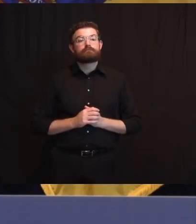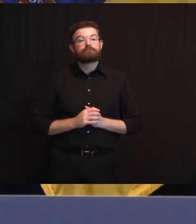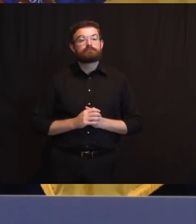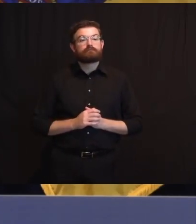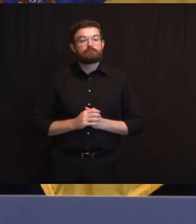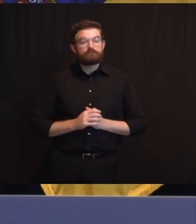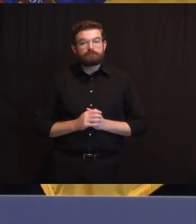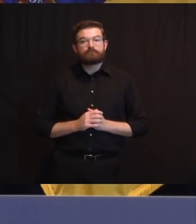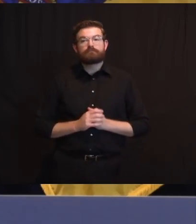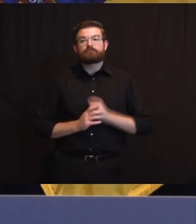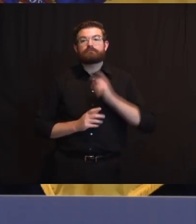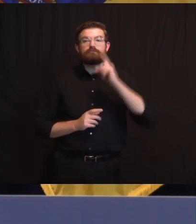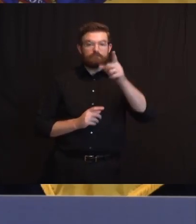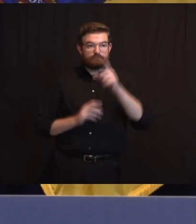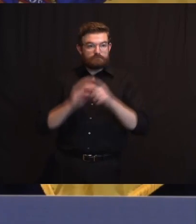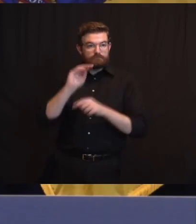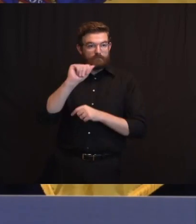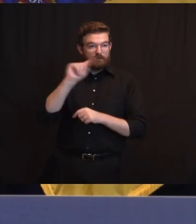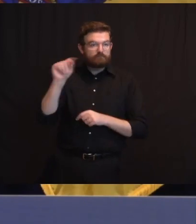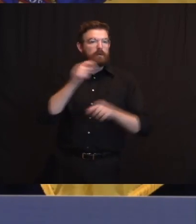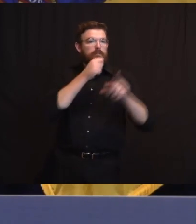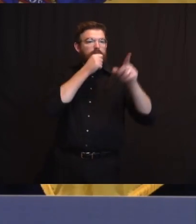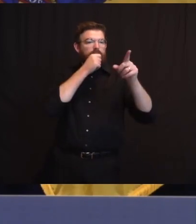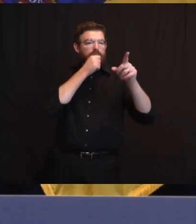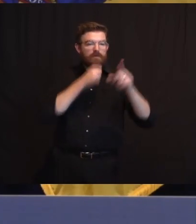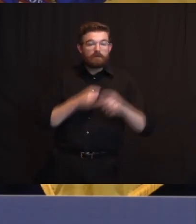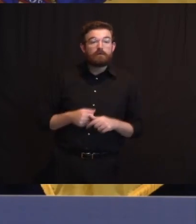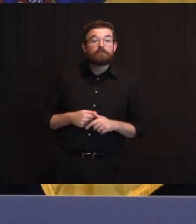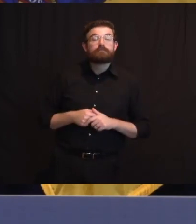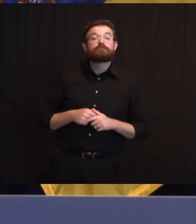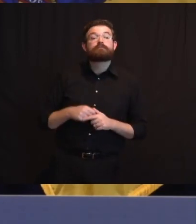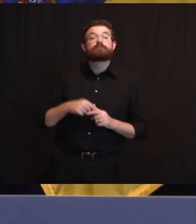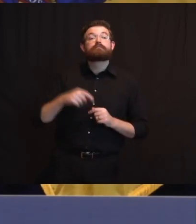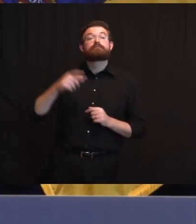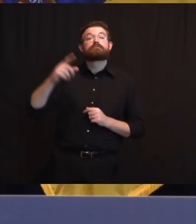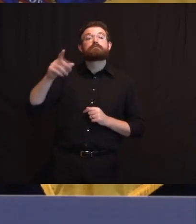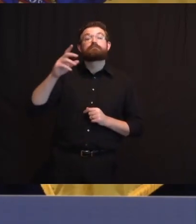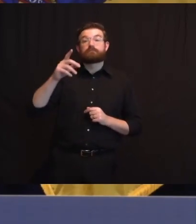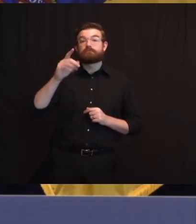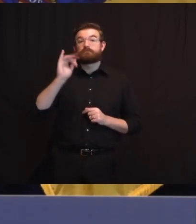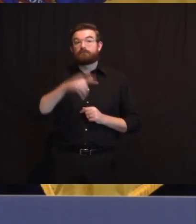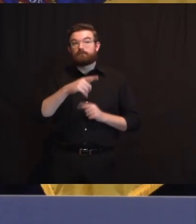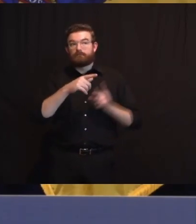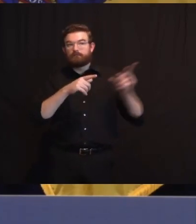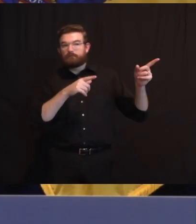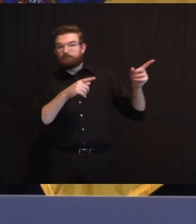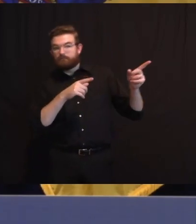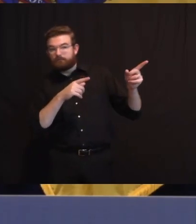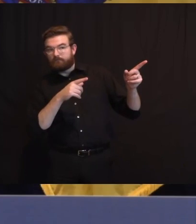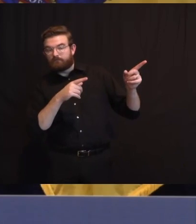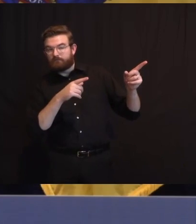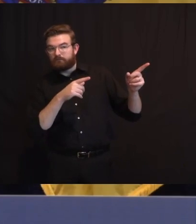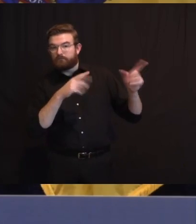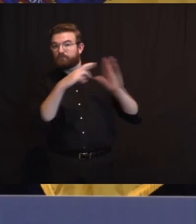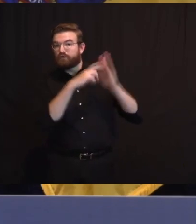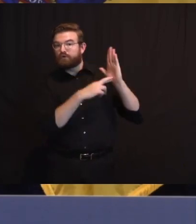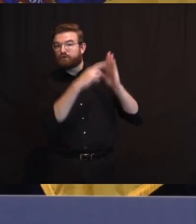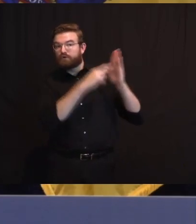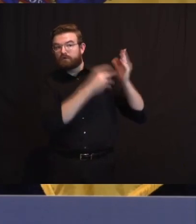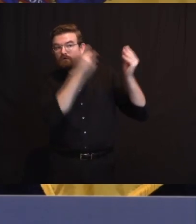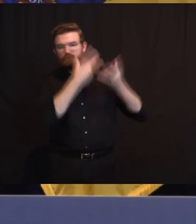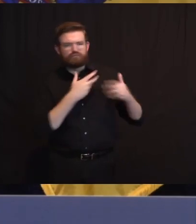the regulations being challenging, the reason why he stood up, one of the main reasons why he stood up last Friday, a new office to oversee the use of